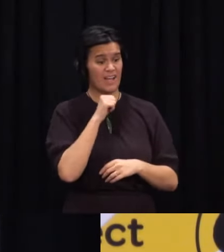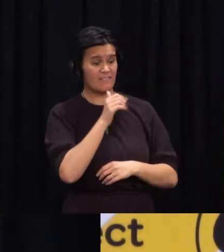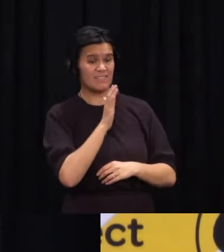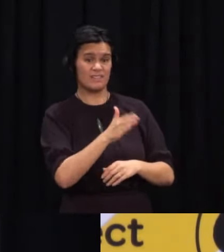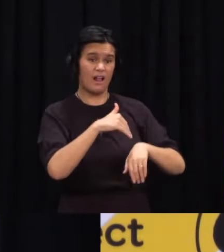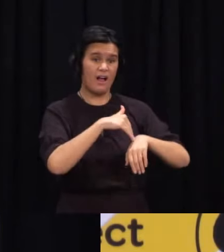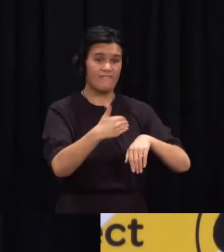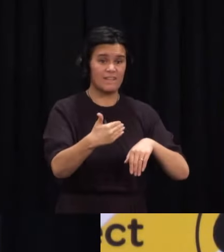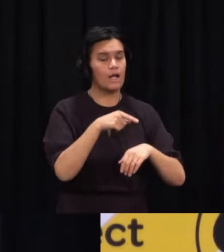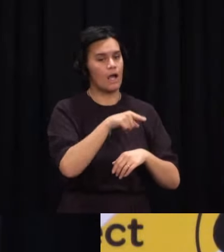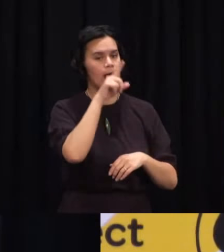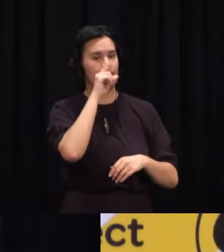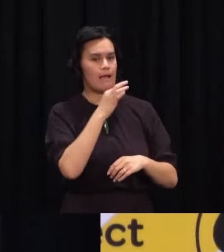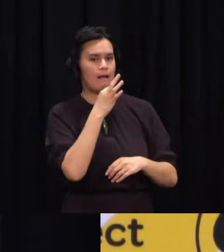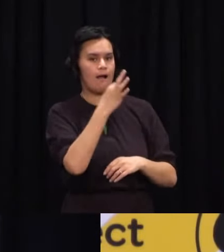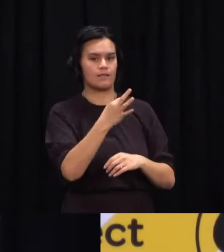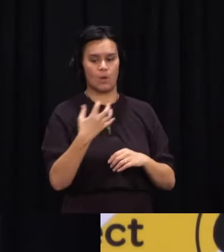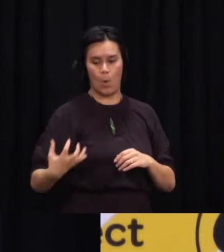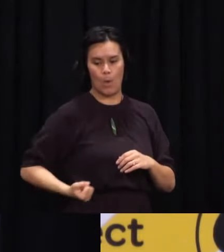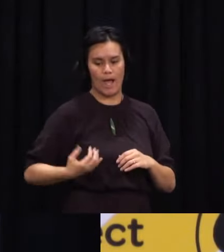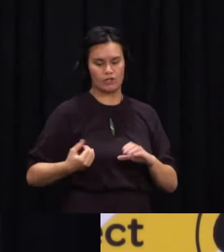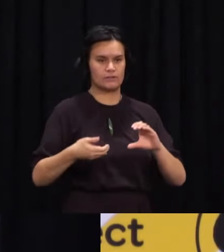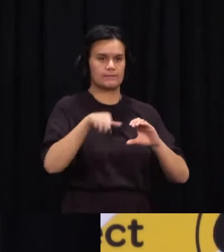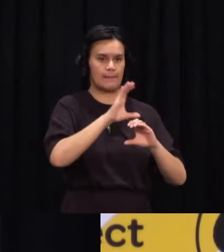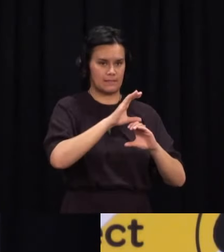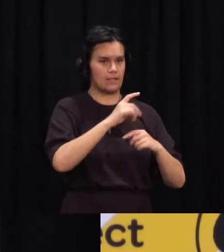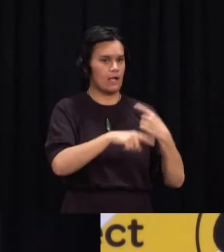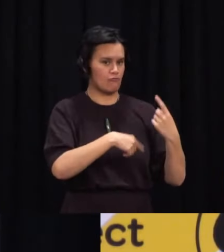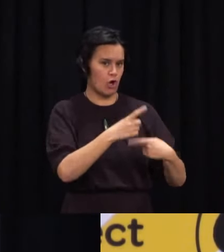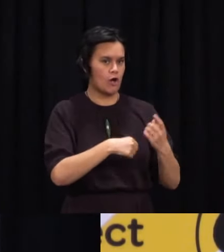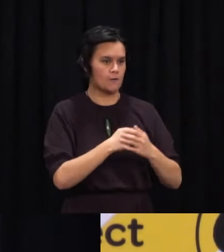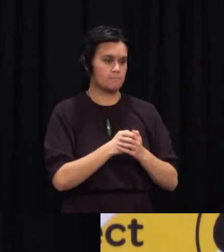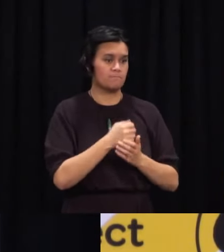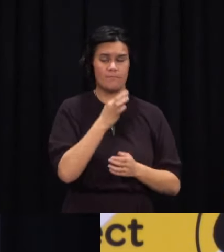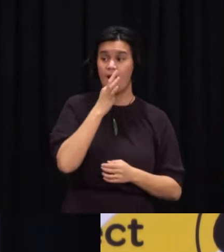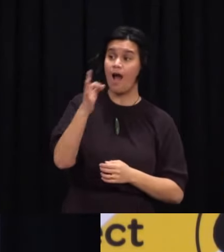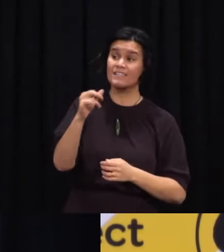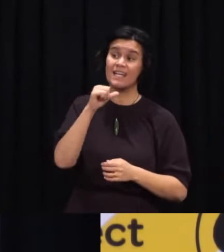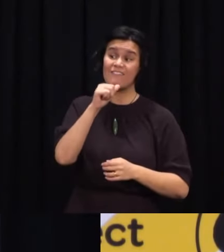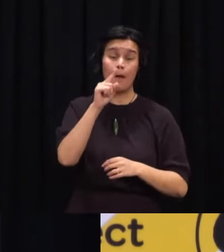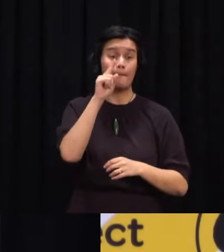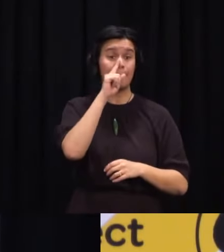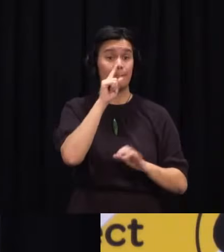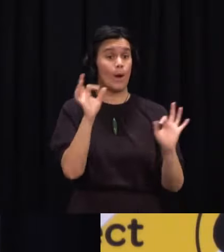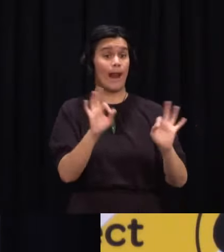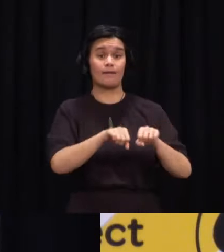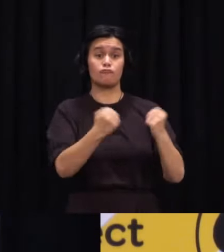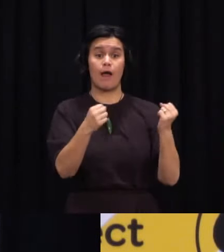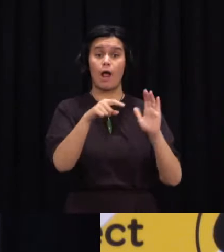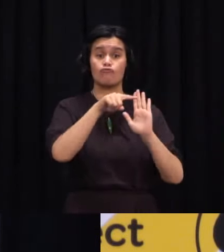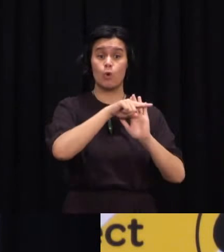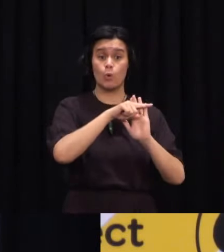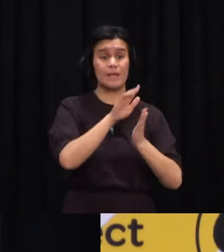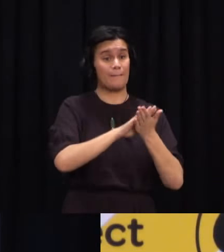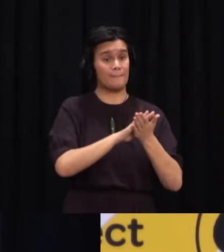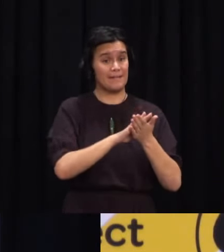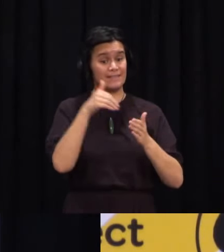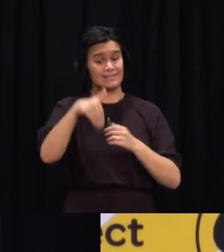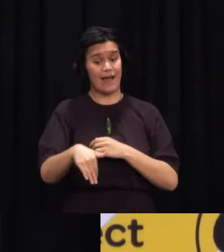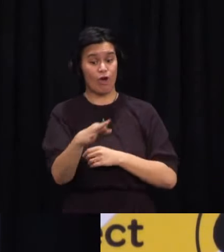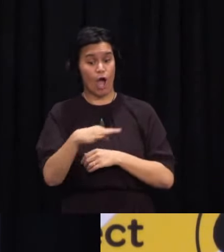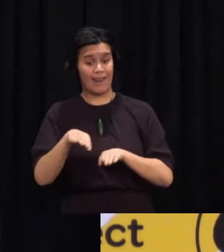still access the wage subsidy. So if it weren't for the risk of rule breakers, the South Island could be level 1? No,